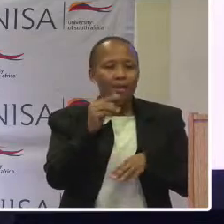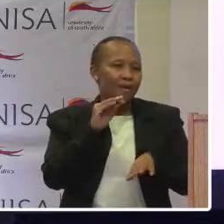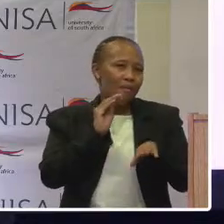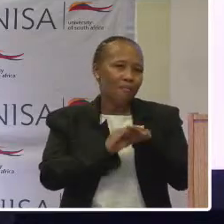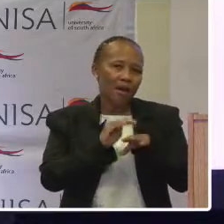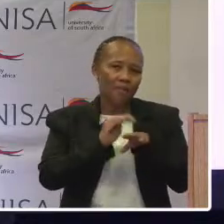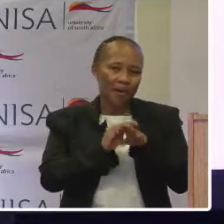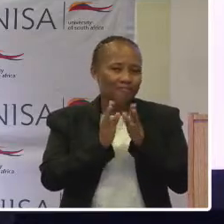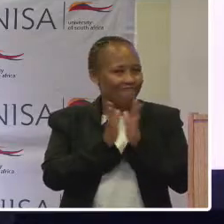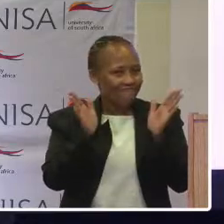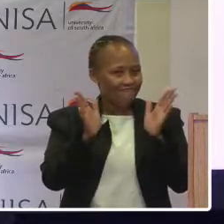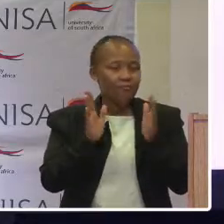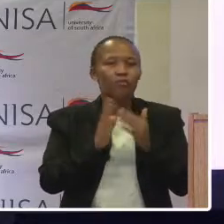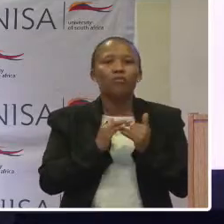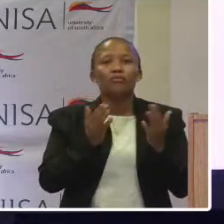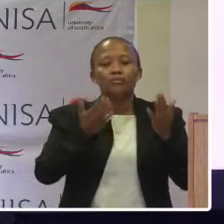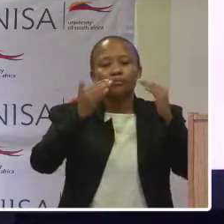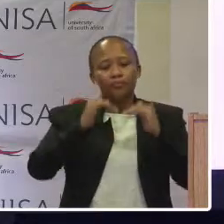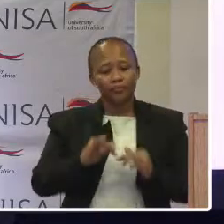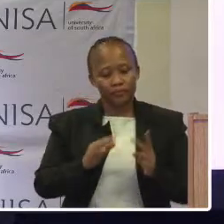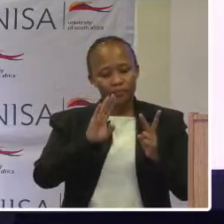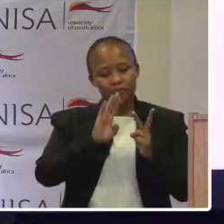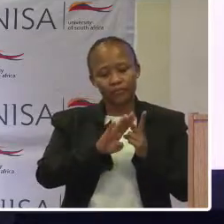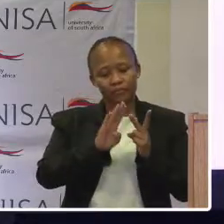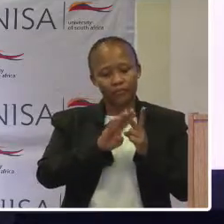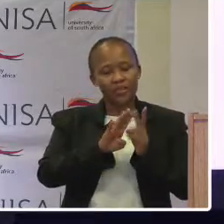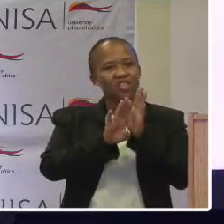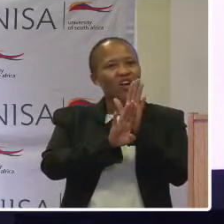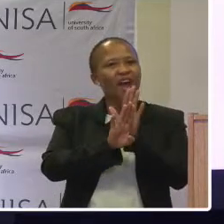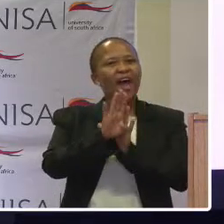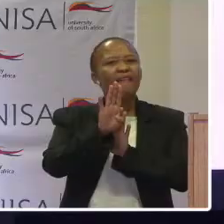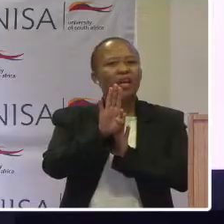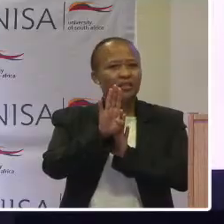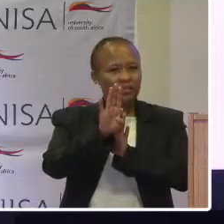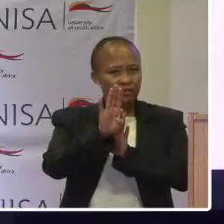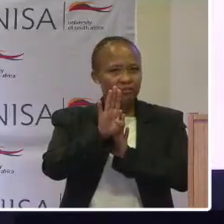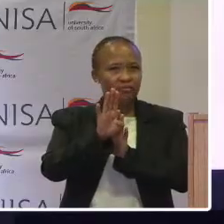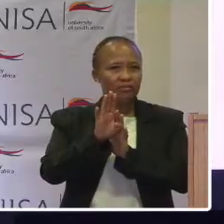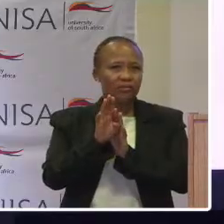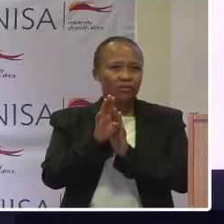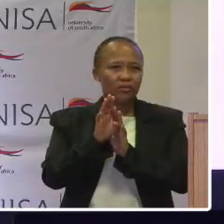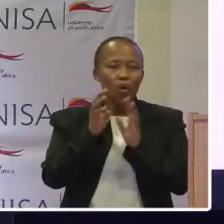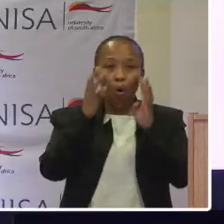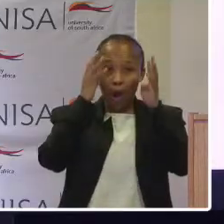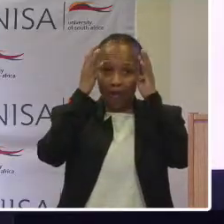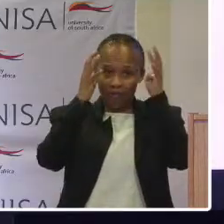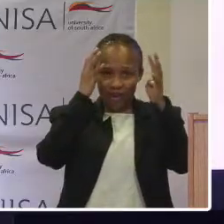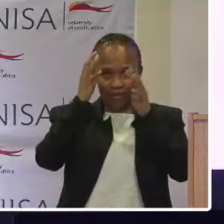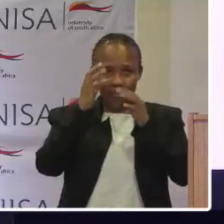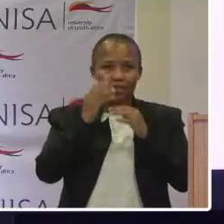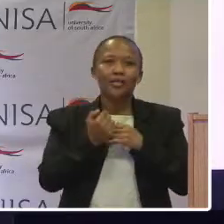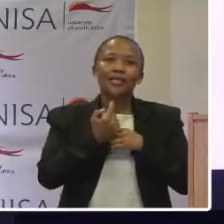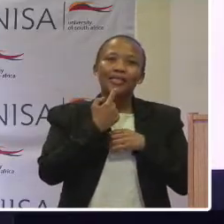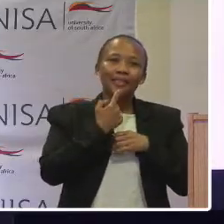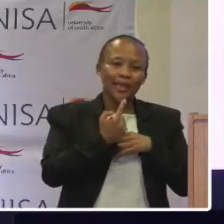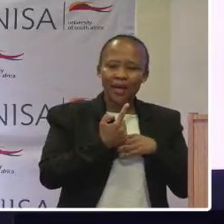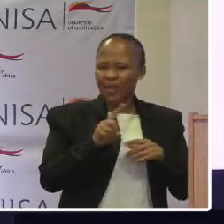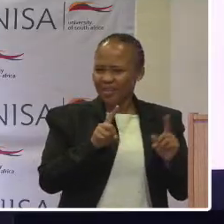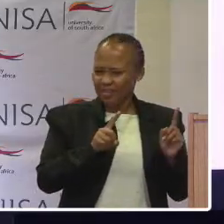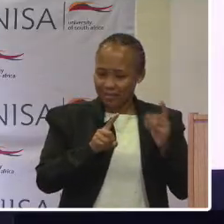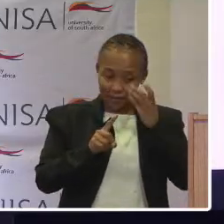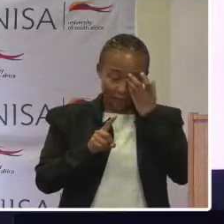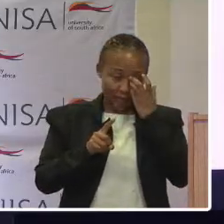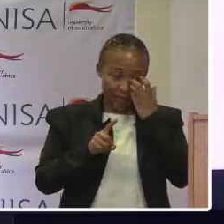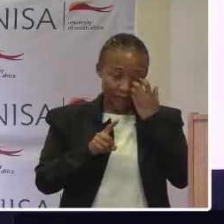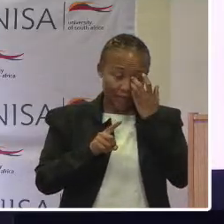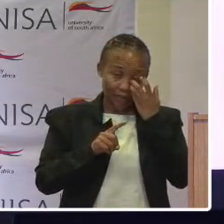And to innovate is to basically just say, maybe this is how I fix it. You